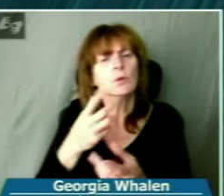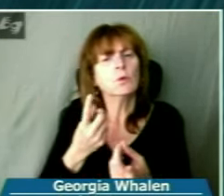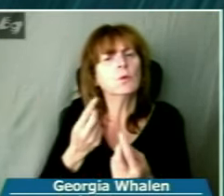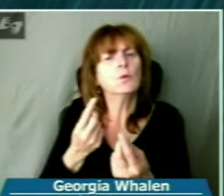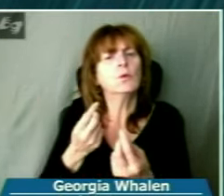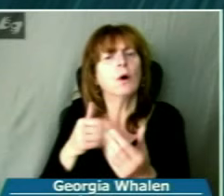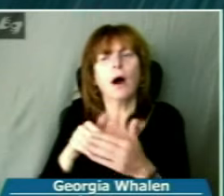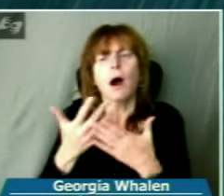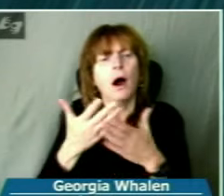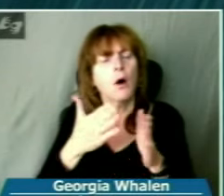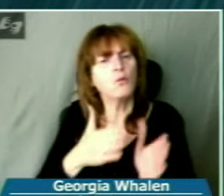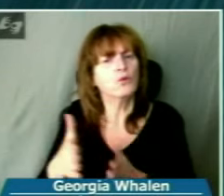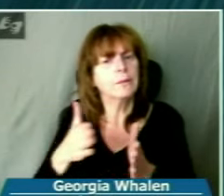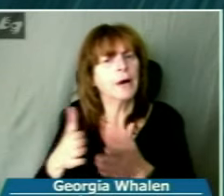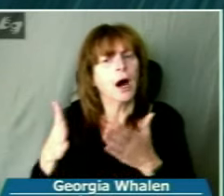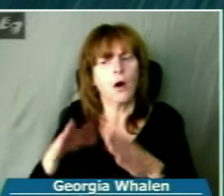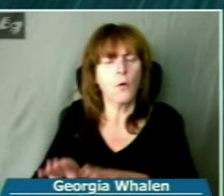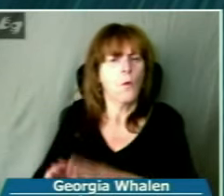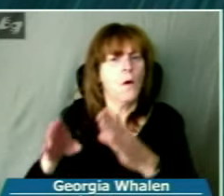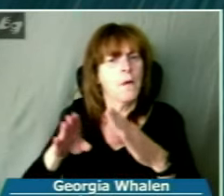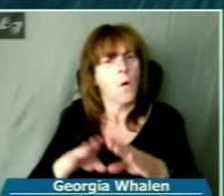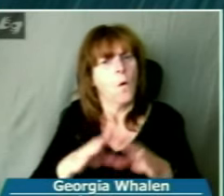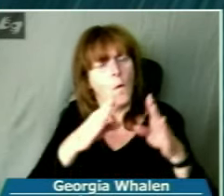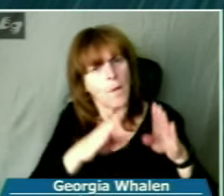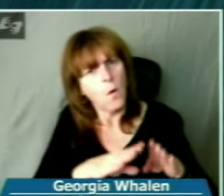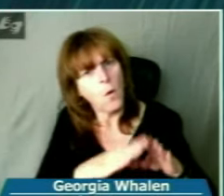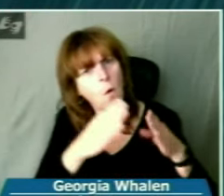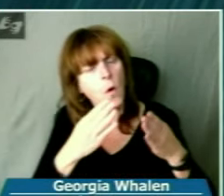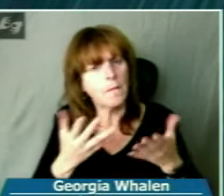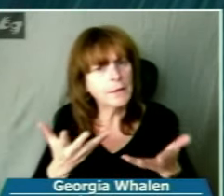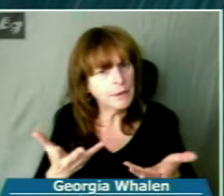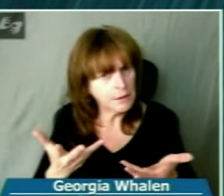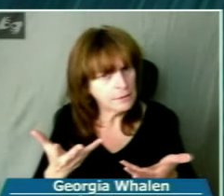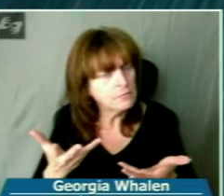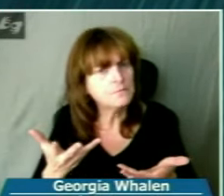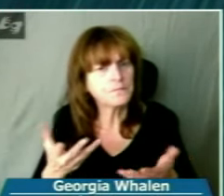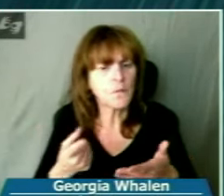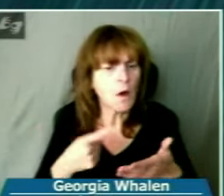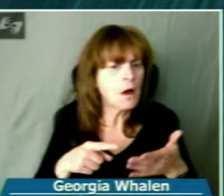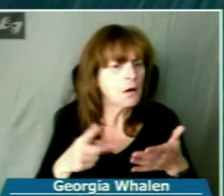prepare to reopen? And what can residents expect over the coming weeks?